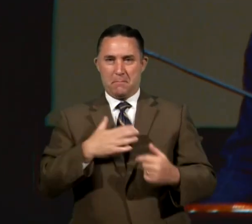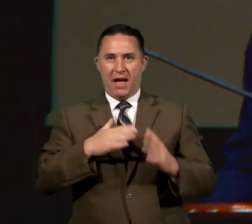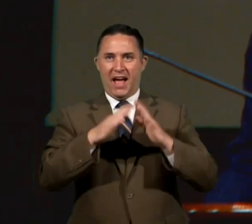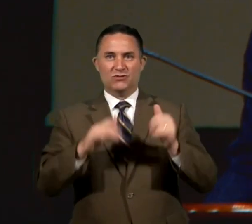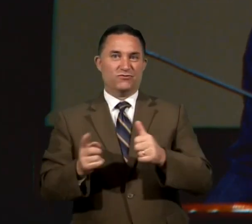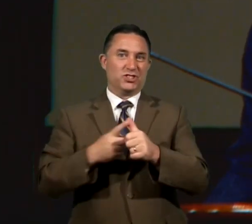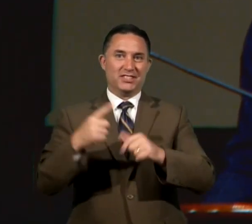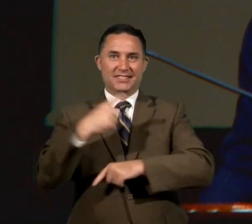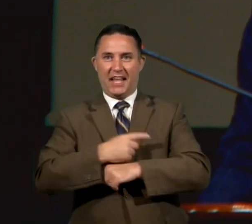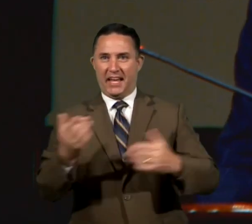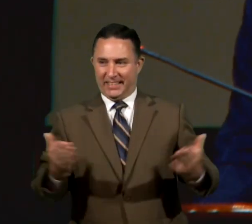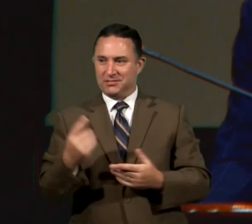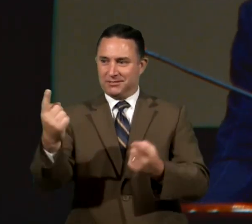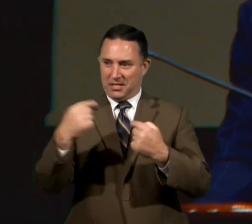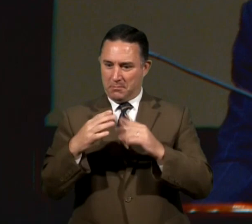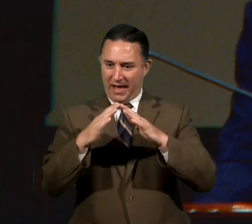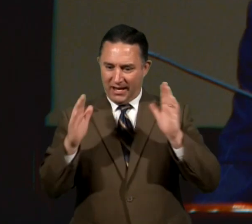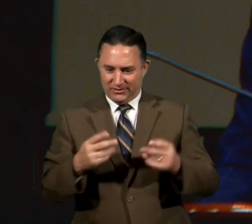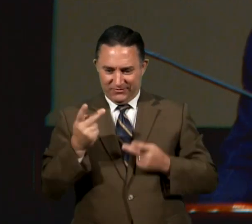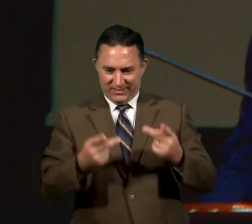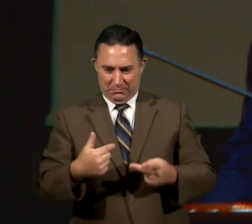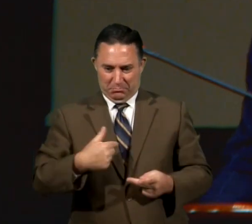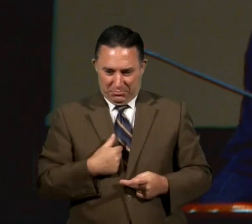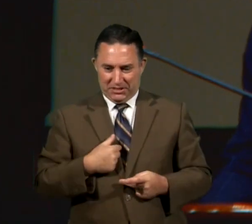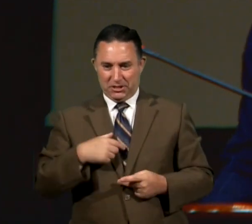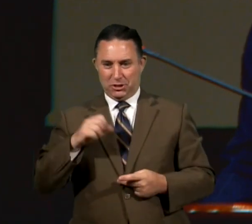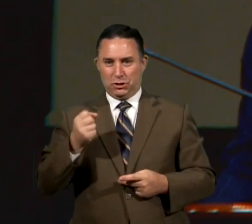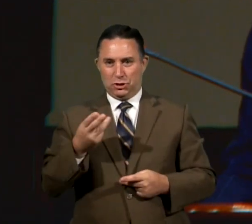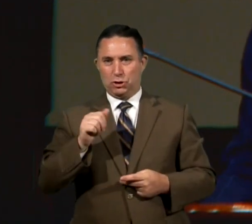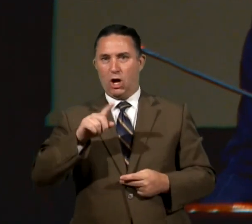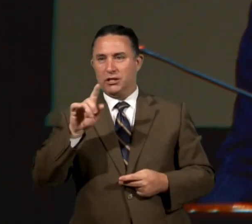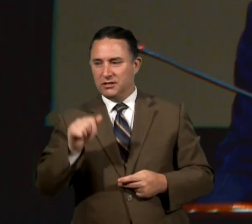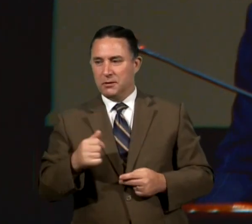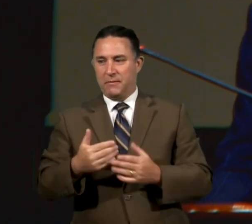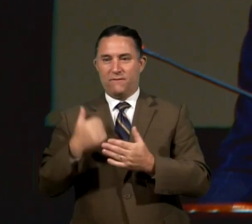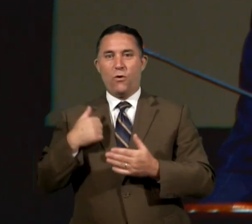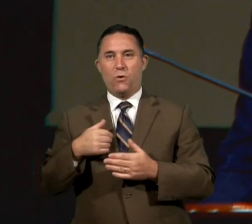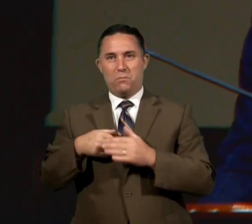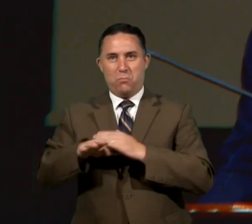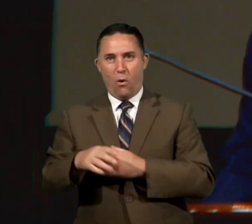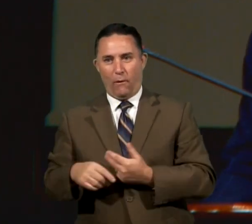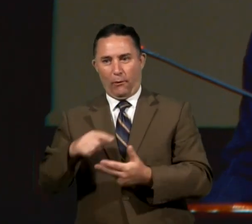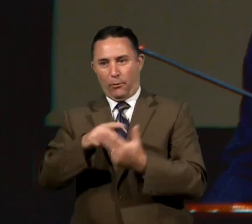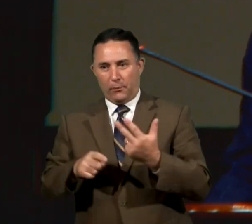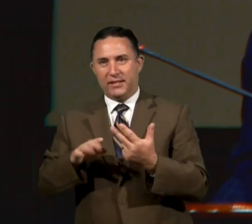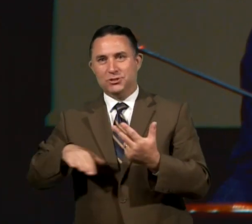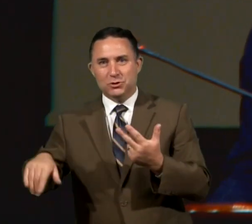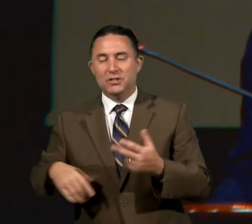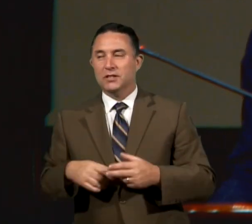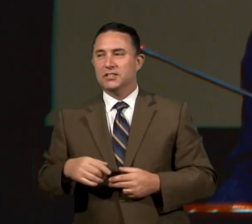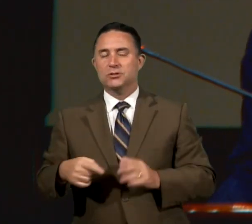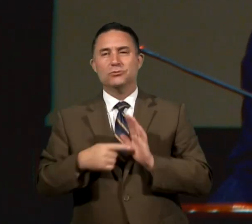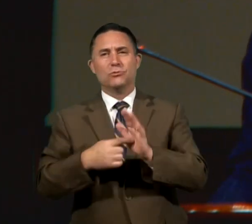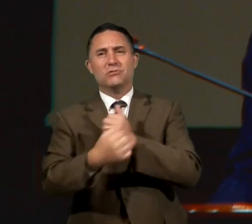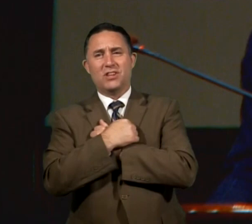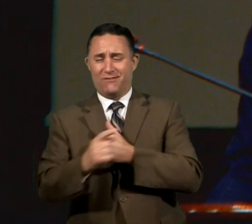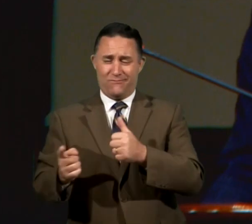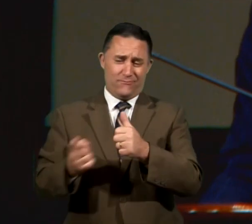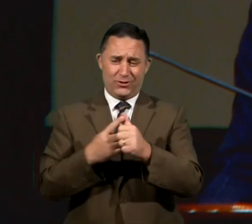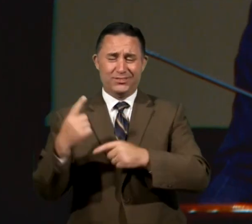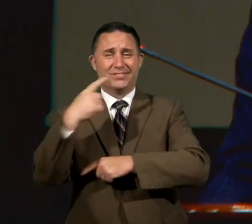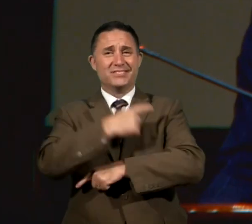the first day he was here and visited me and Shonda before we ever had Jayla, Asa, and Ezra. And he showed us love from day